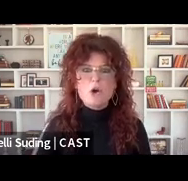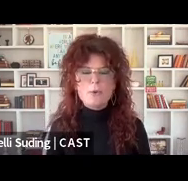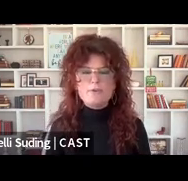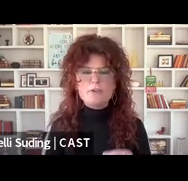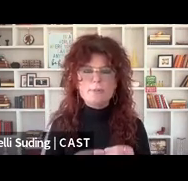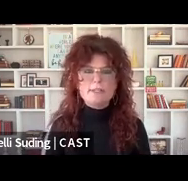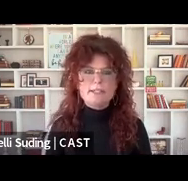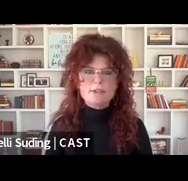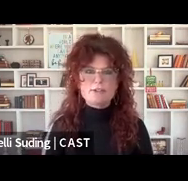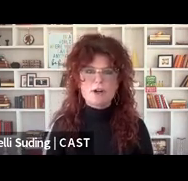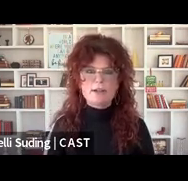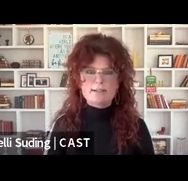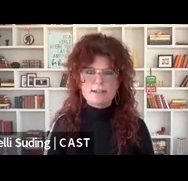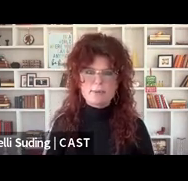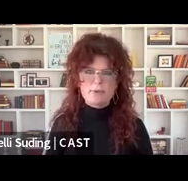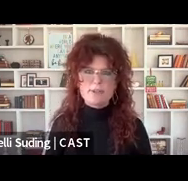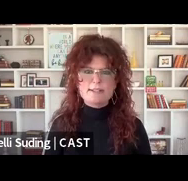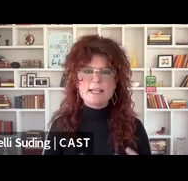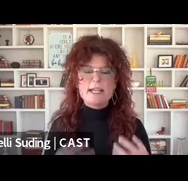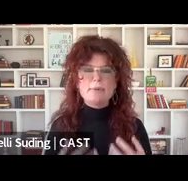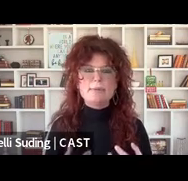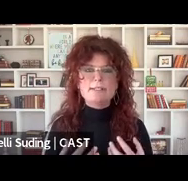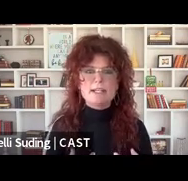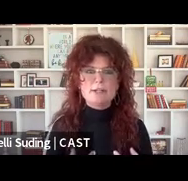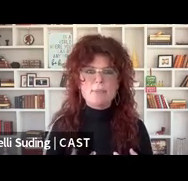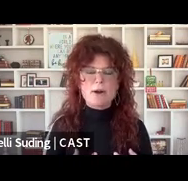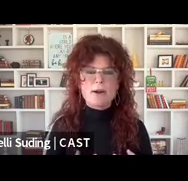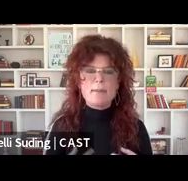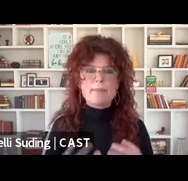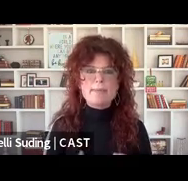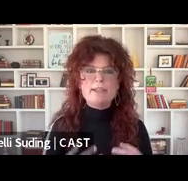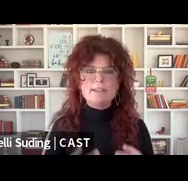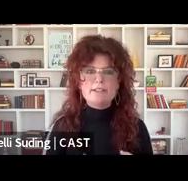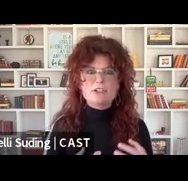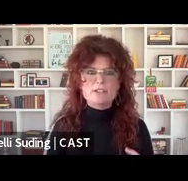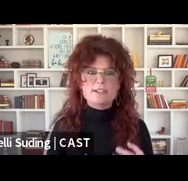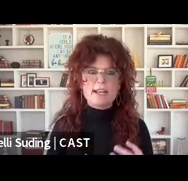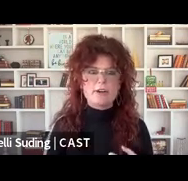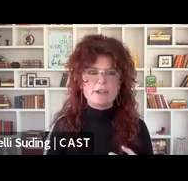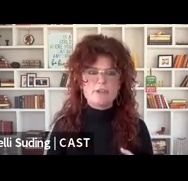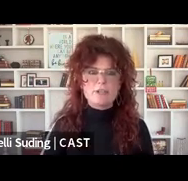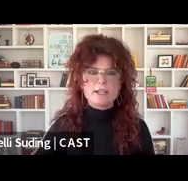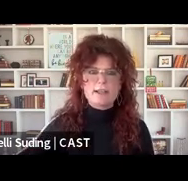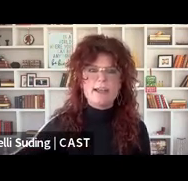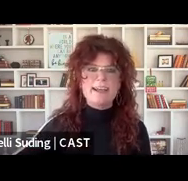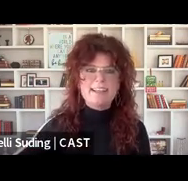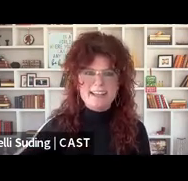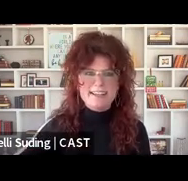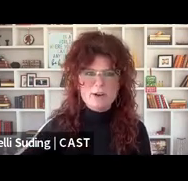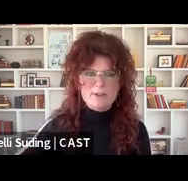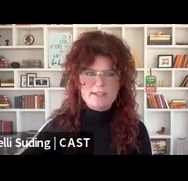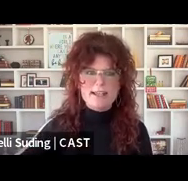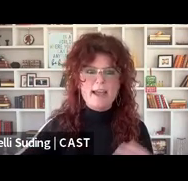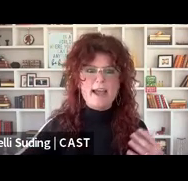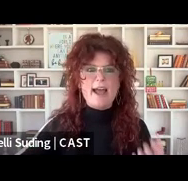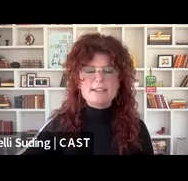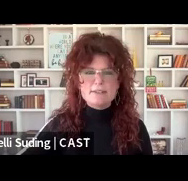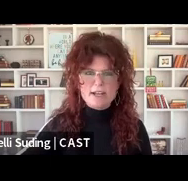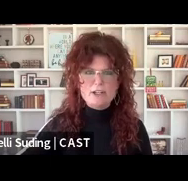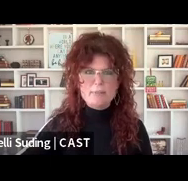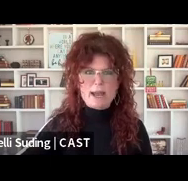So know if your materials are accessible. This is the implementation part. Maybe this is just the area you need. Again,